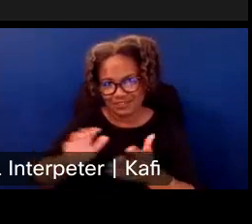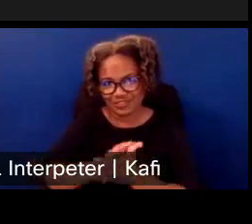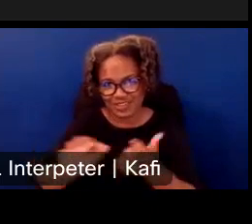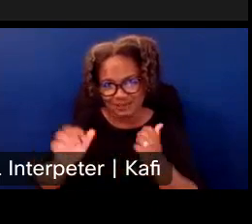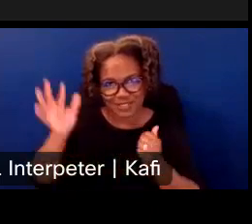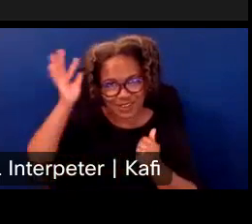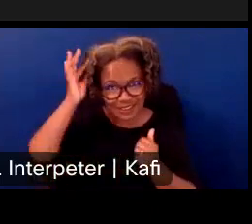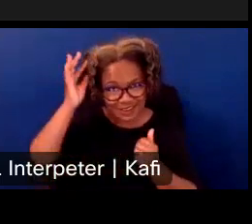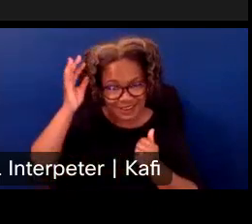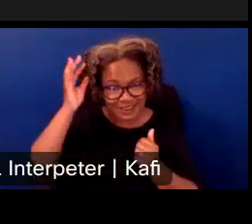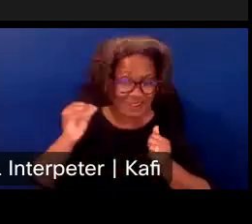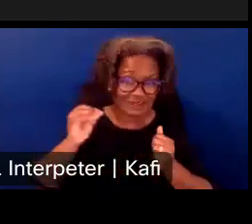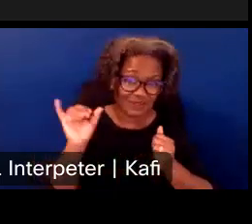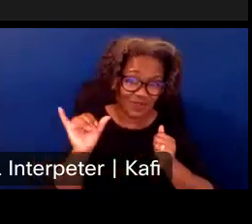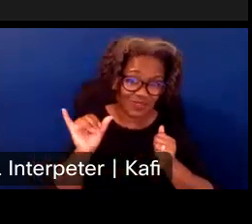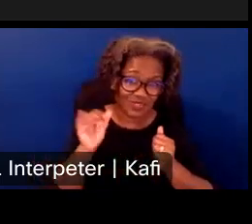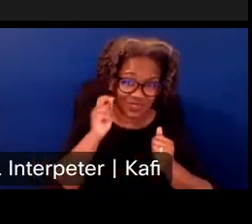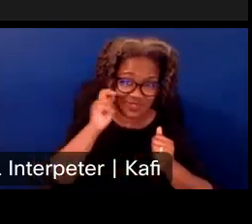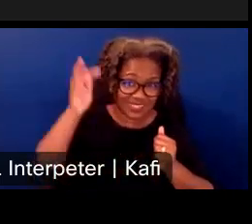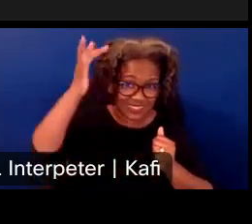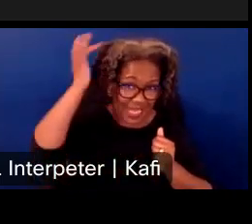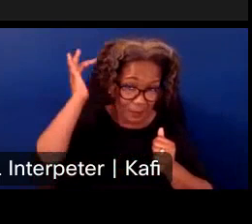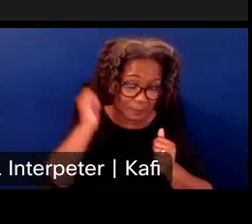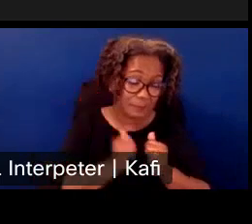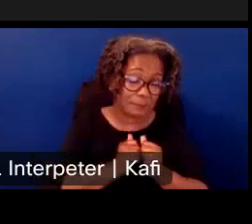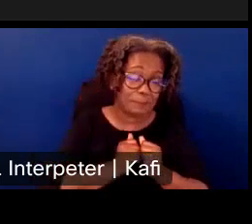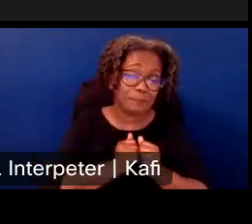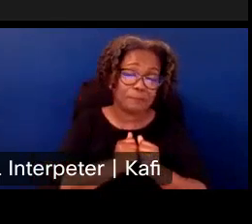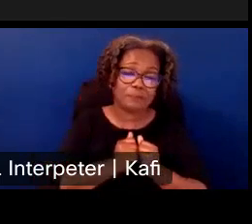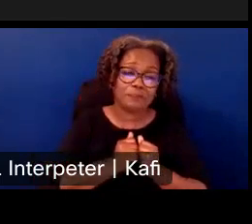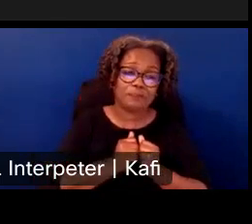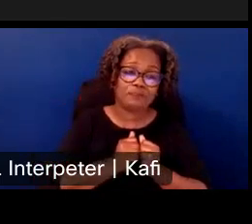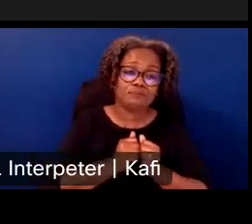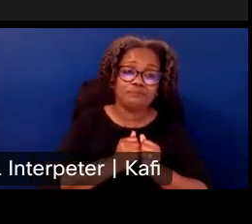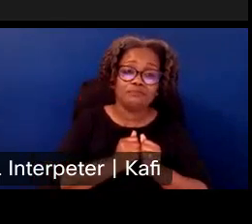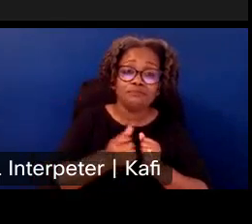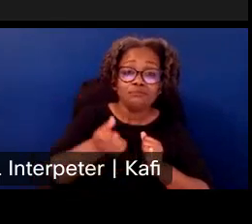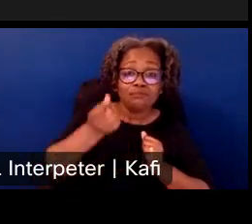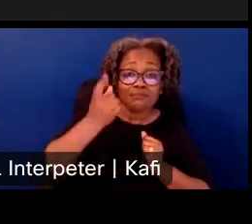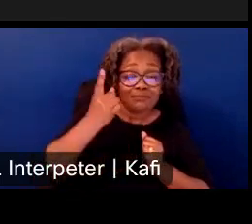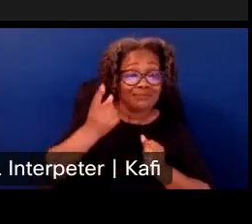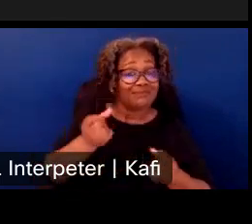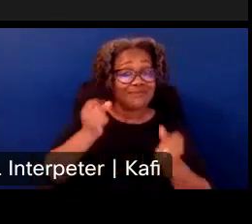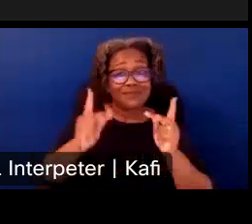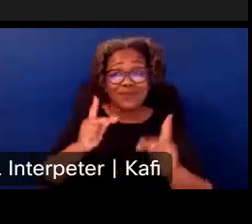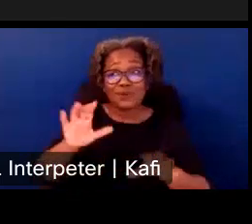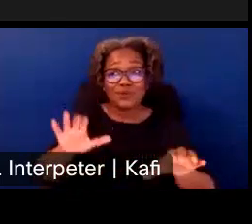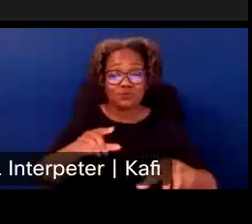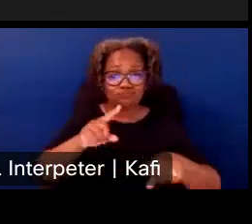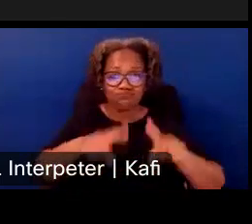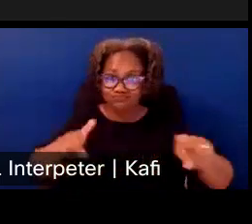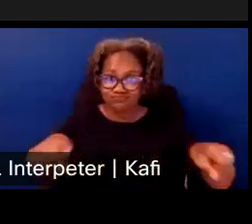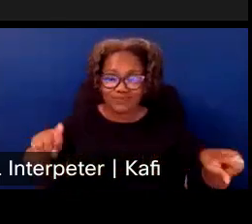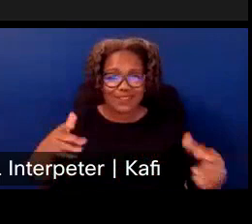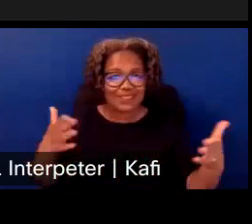nothing to do with the texture of the hair. It's what's being done to the